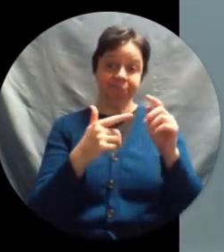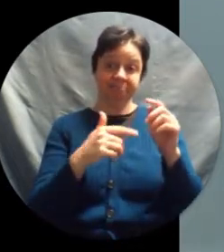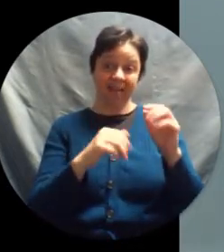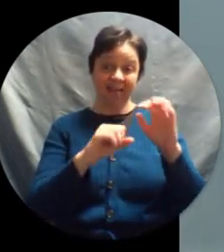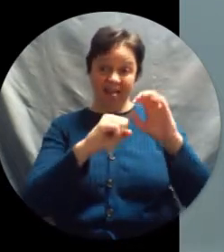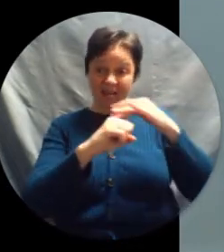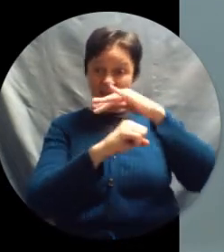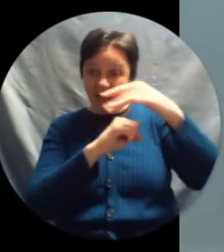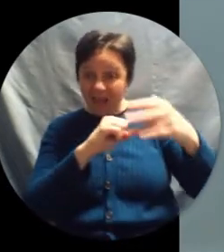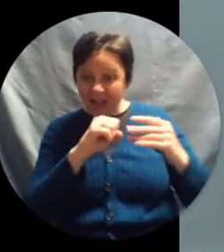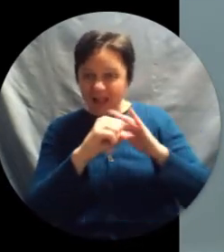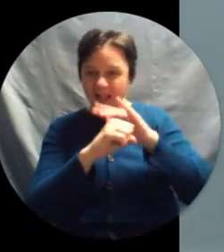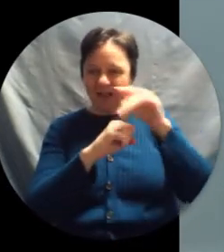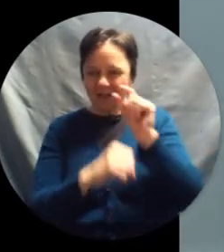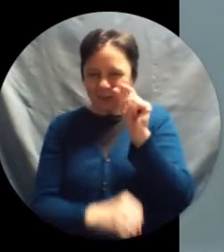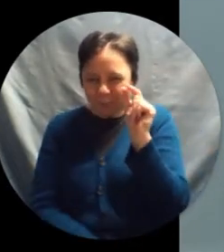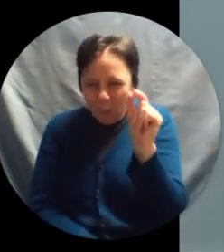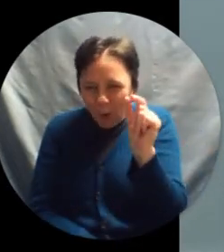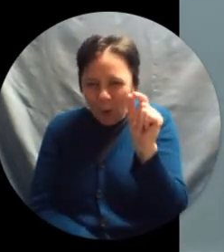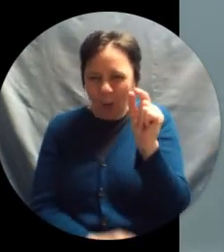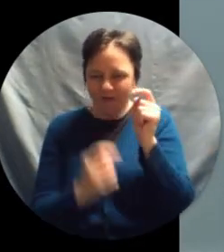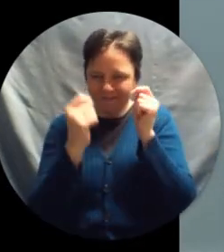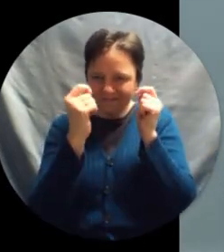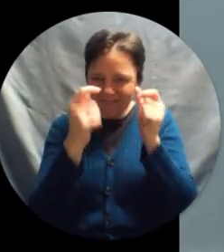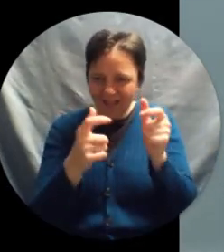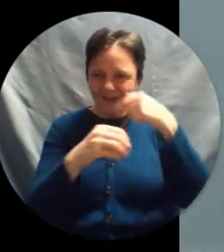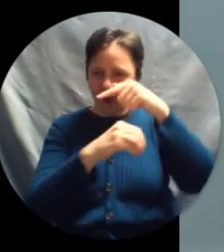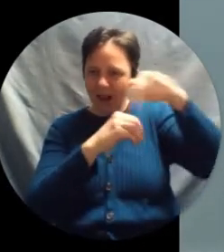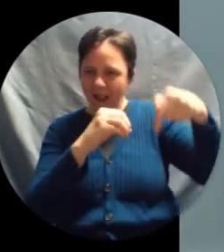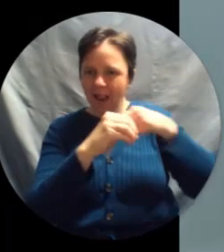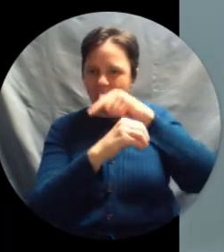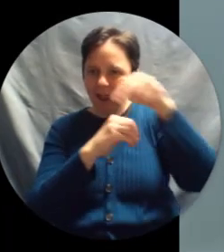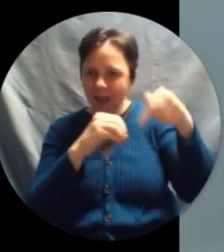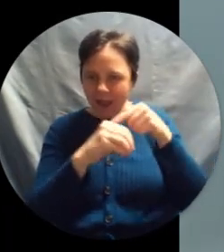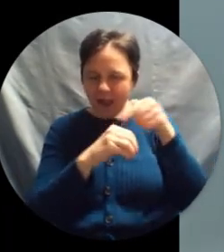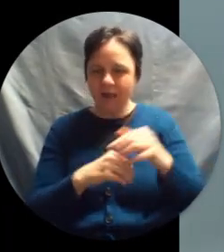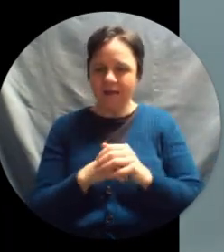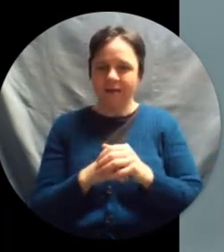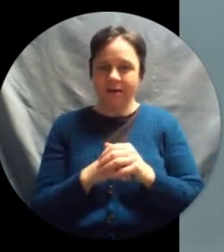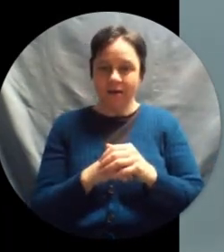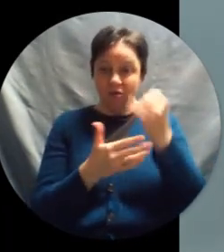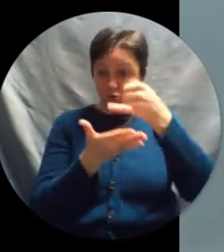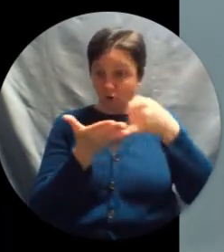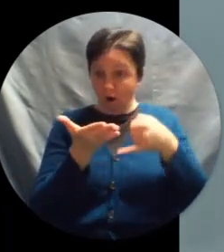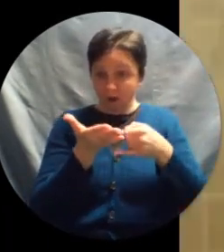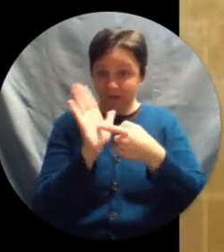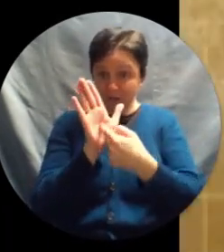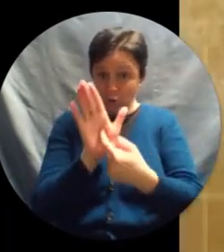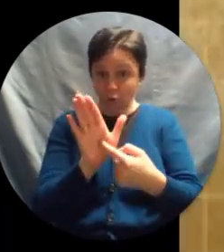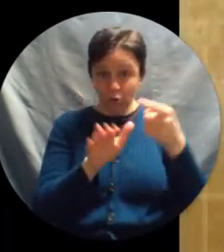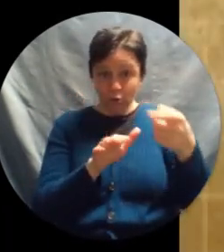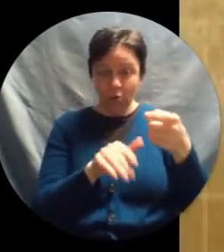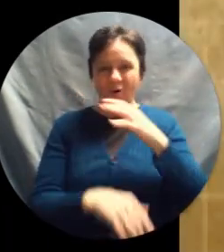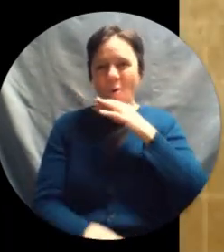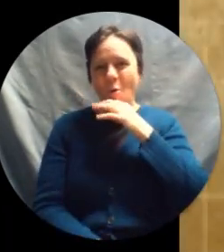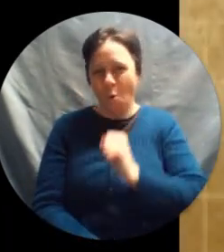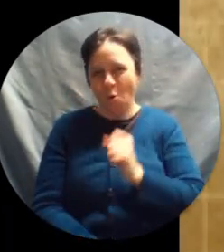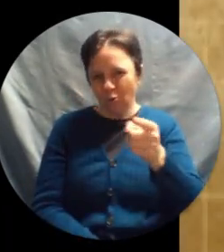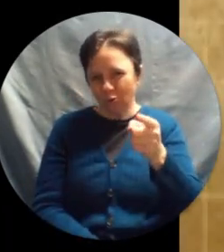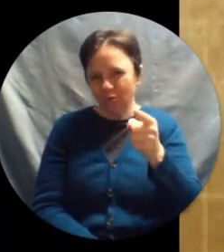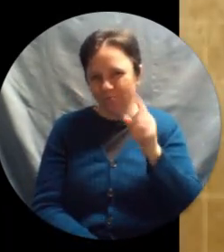very small. They're moving around very, very quickly. The little drawing that I did there for you, that's more of an older version of what we